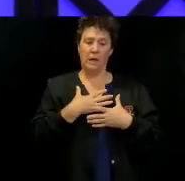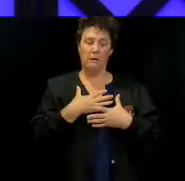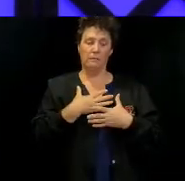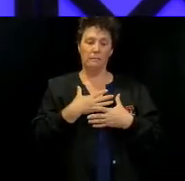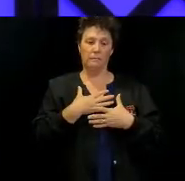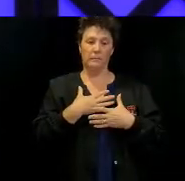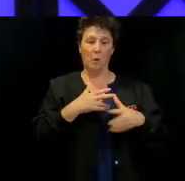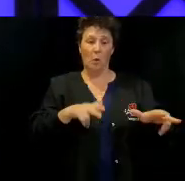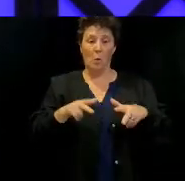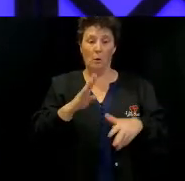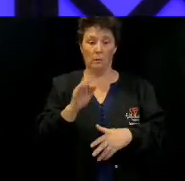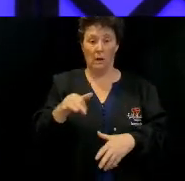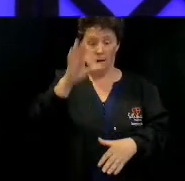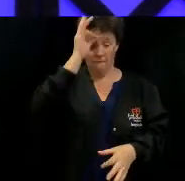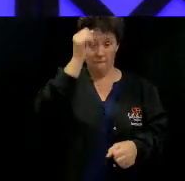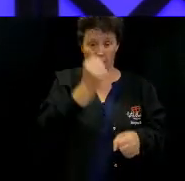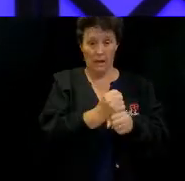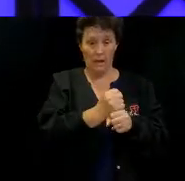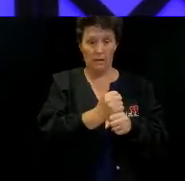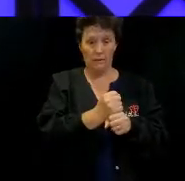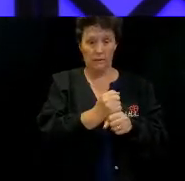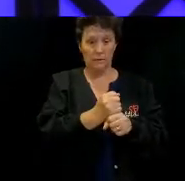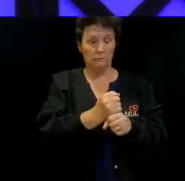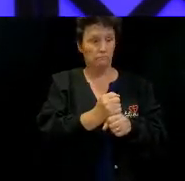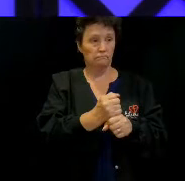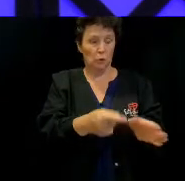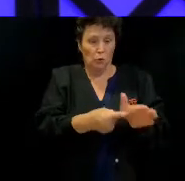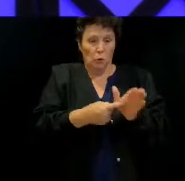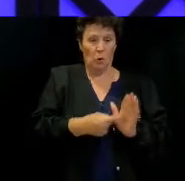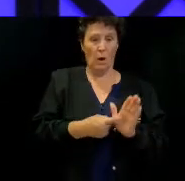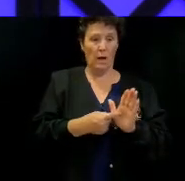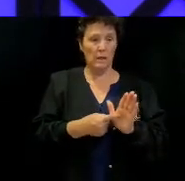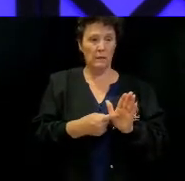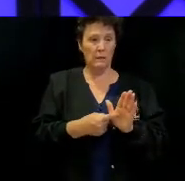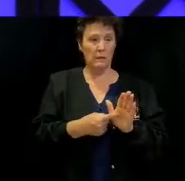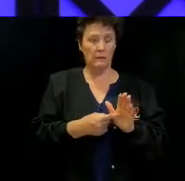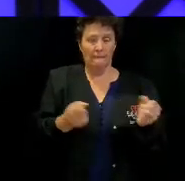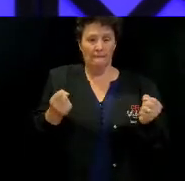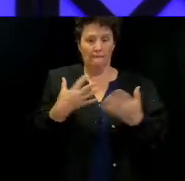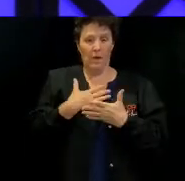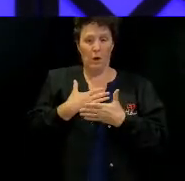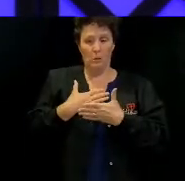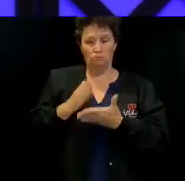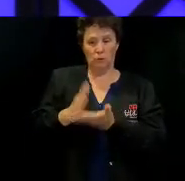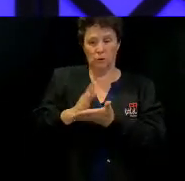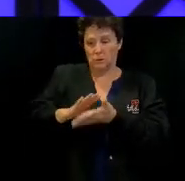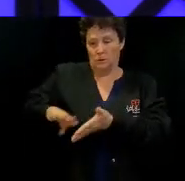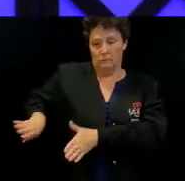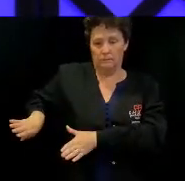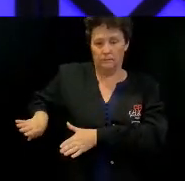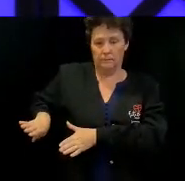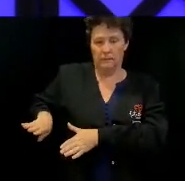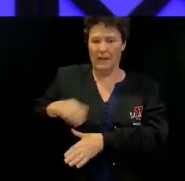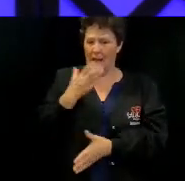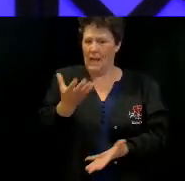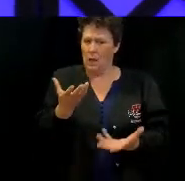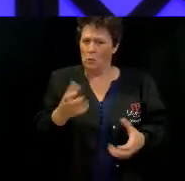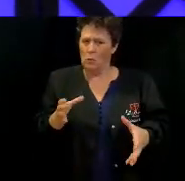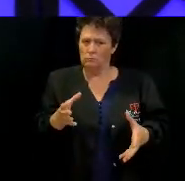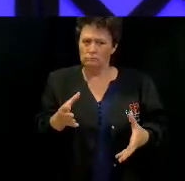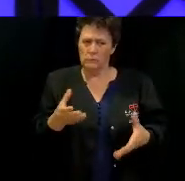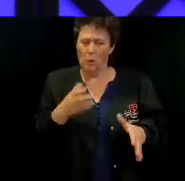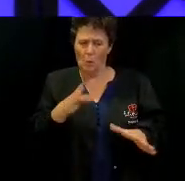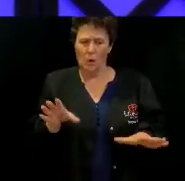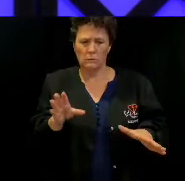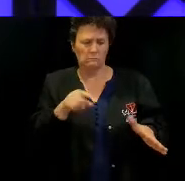with fear. And I don't want to go deep into this tonight because I've got a series coming. As I began